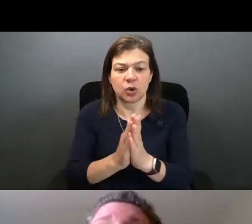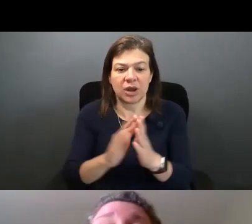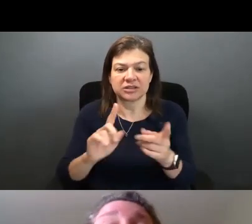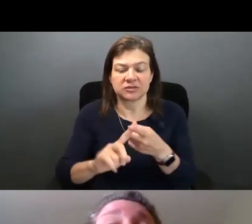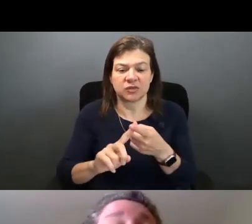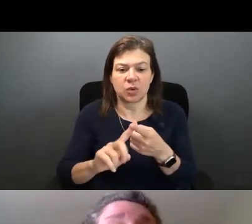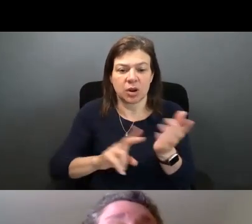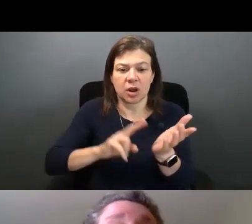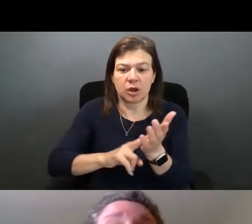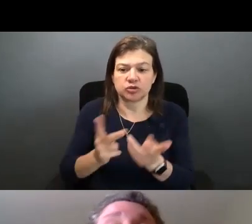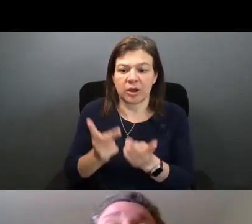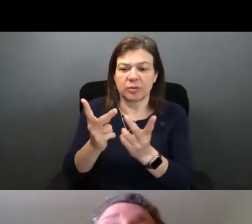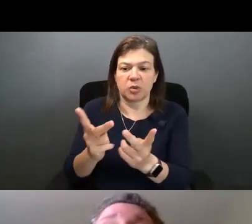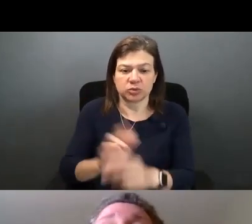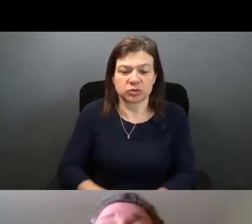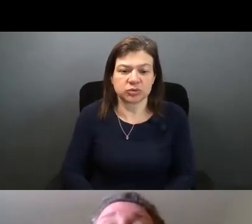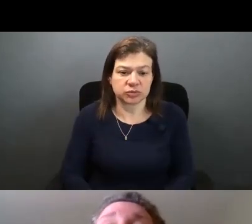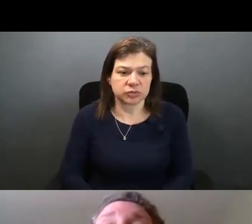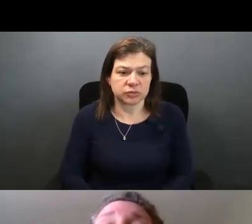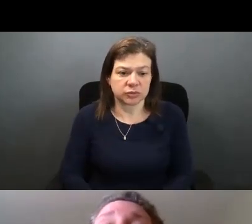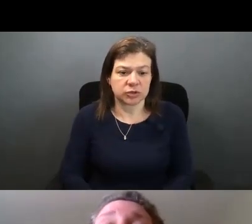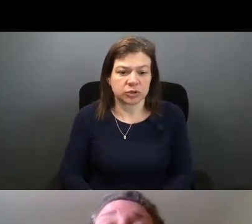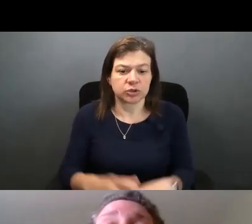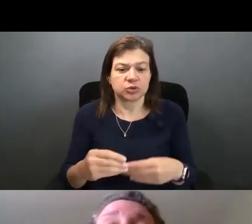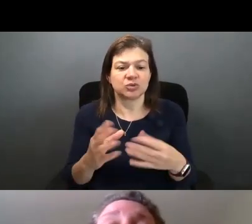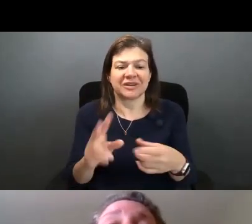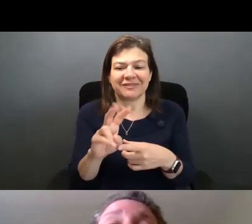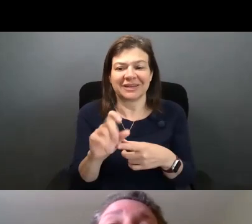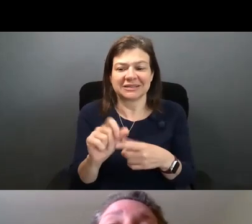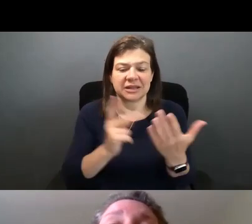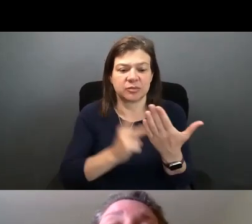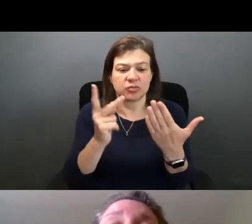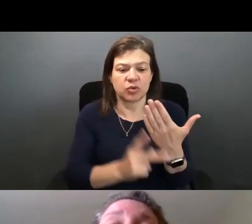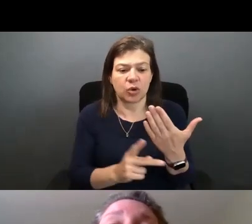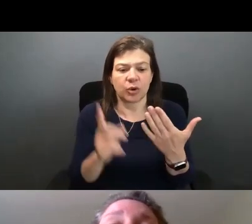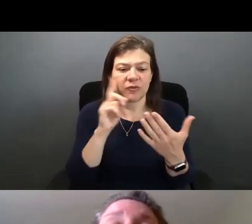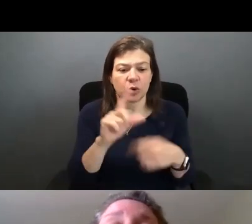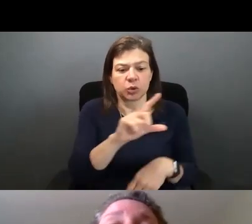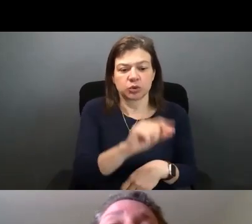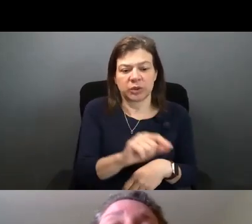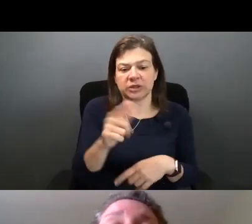proposals, or RFPs, to deliver VSA programs for the